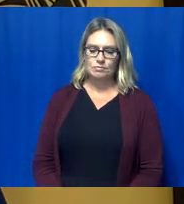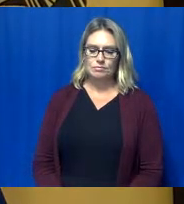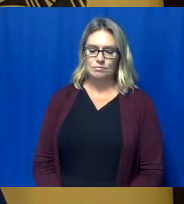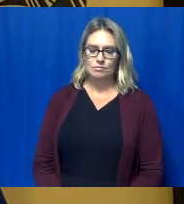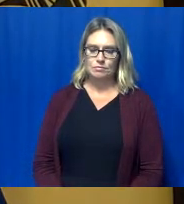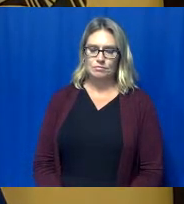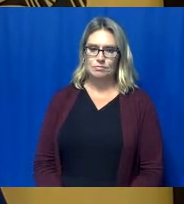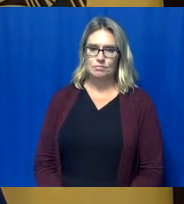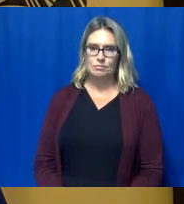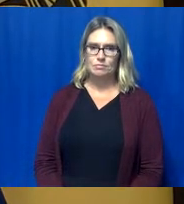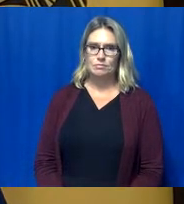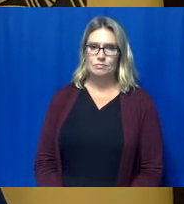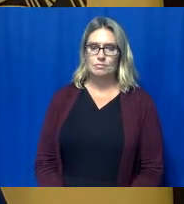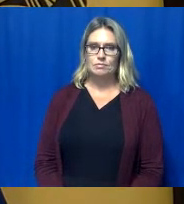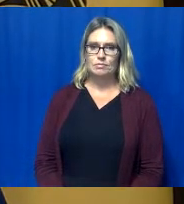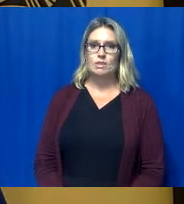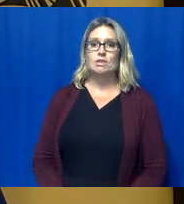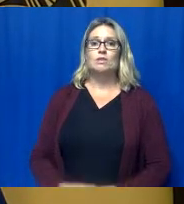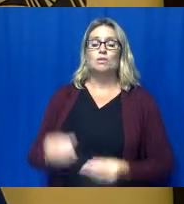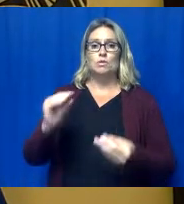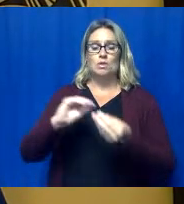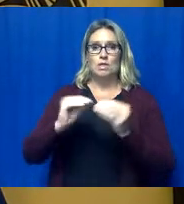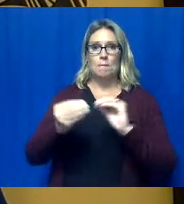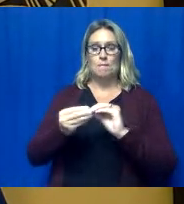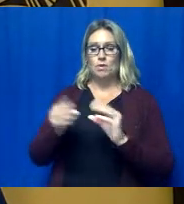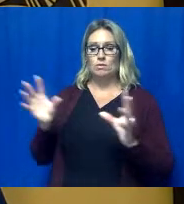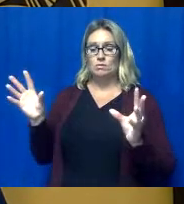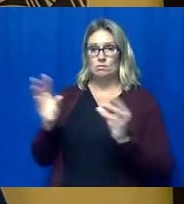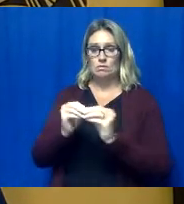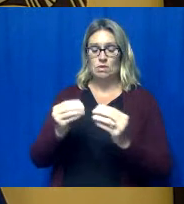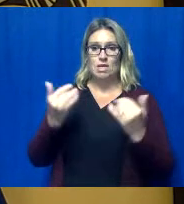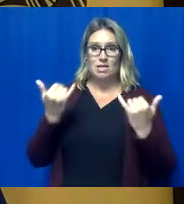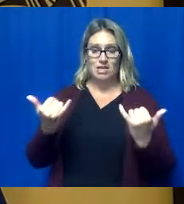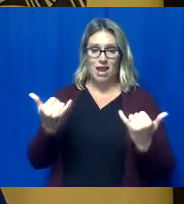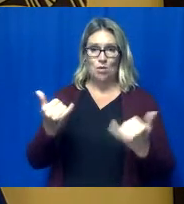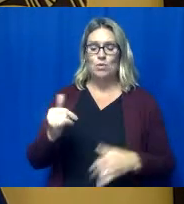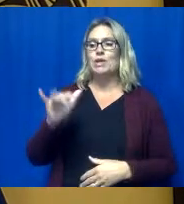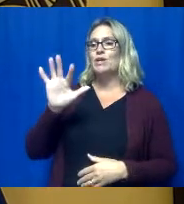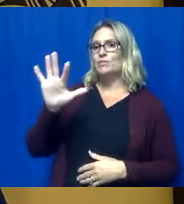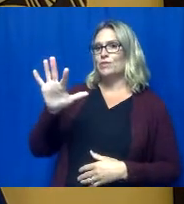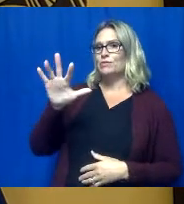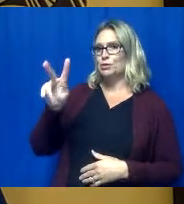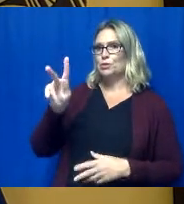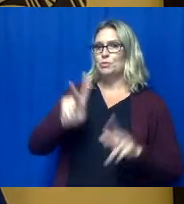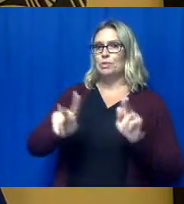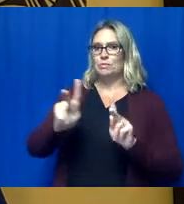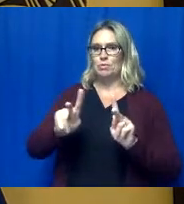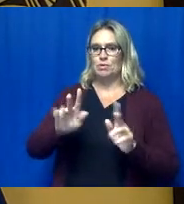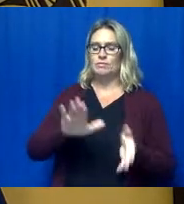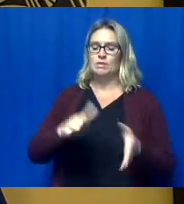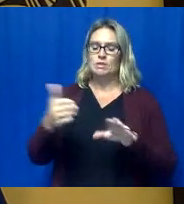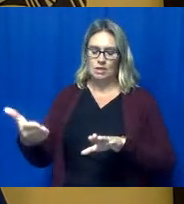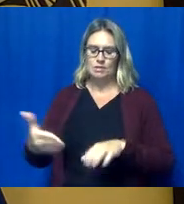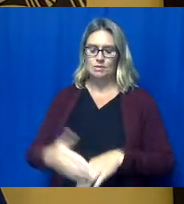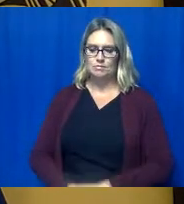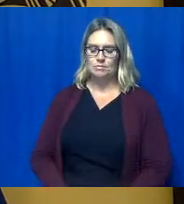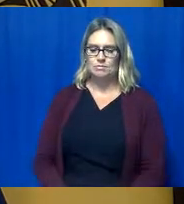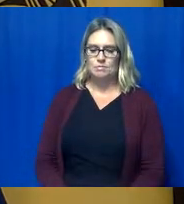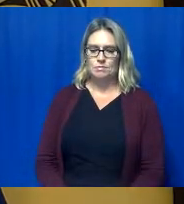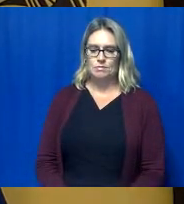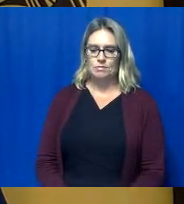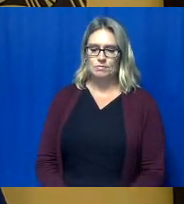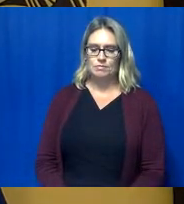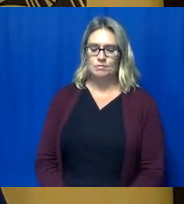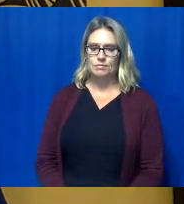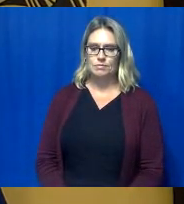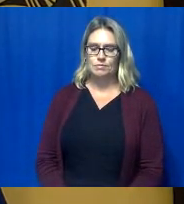This brings the total number of COVID-19 related deaths in the province to 52. Aujourd'hui, j'ai le triste devoir de vous informer